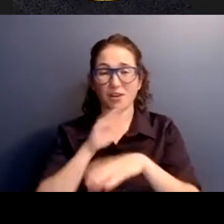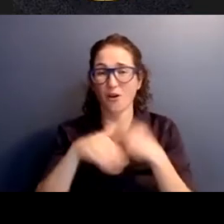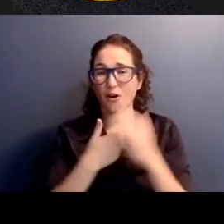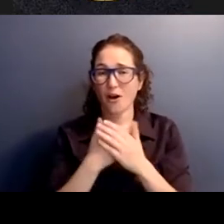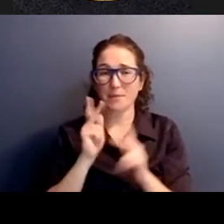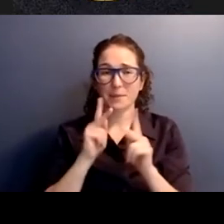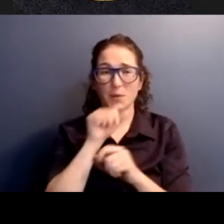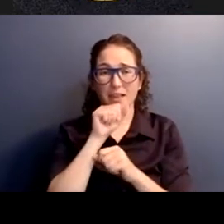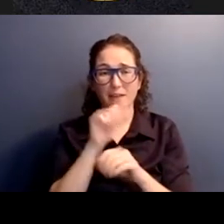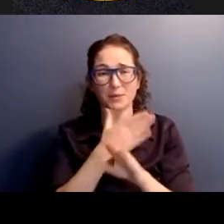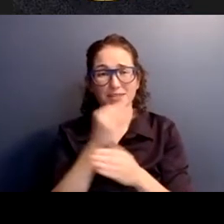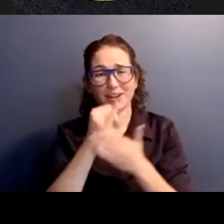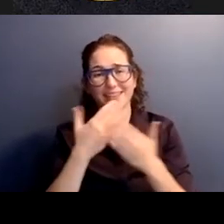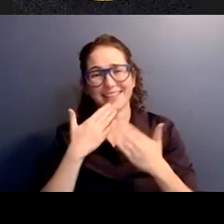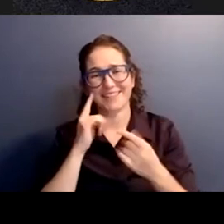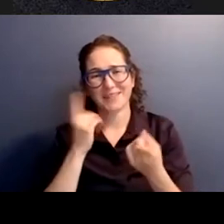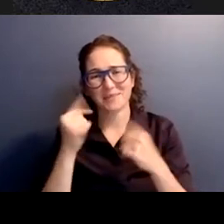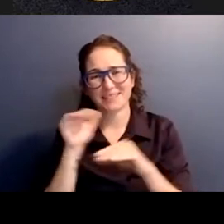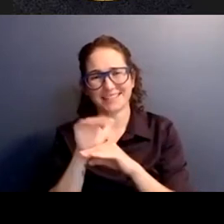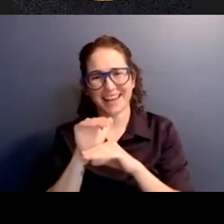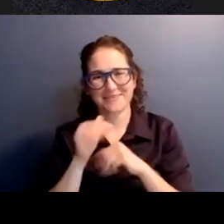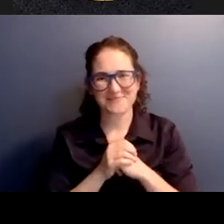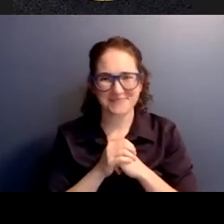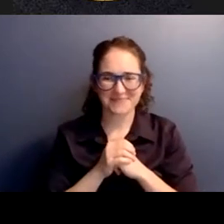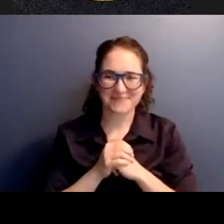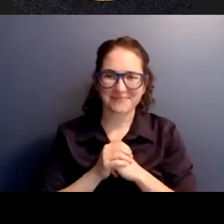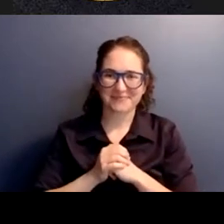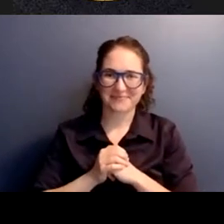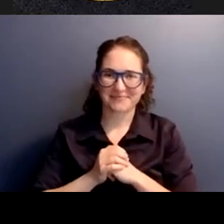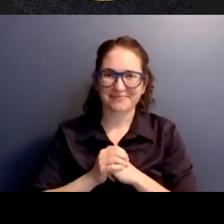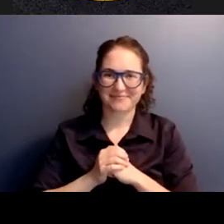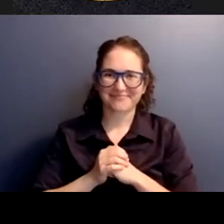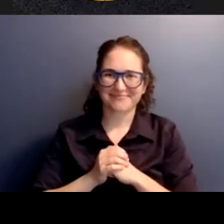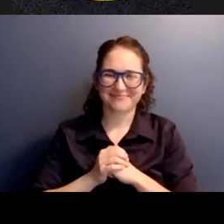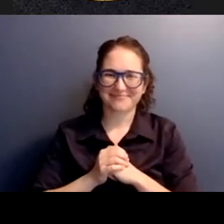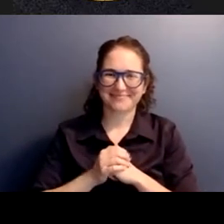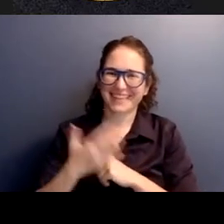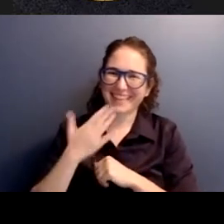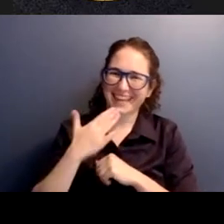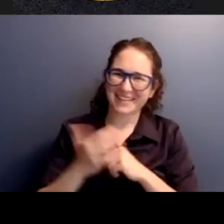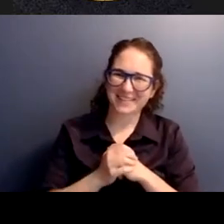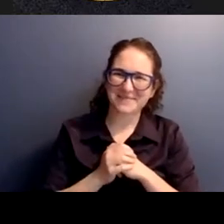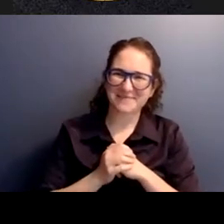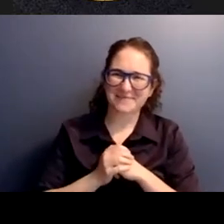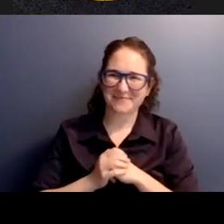music and art, thank you for being here with us tonight. Thank you.